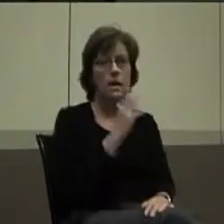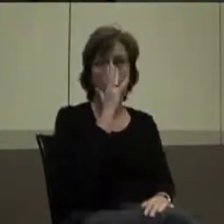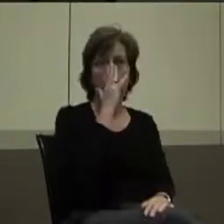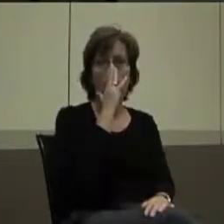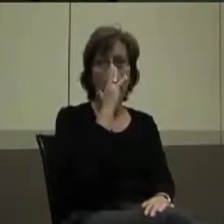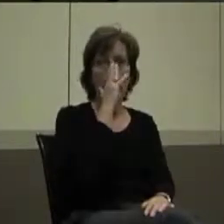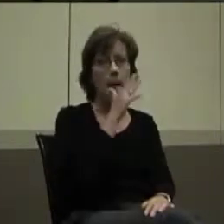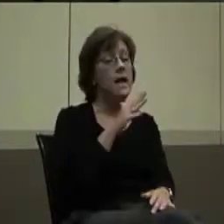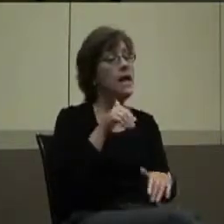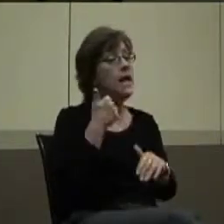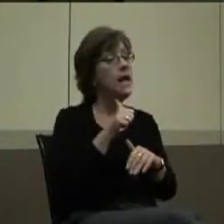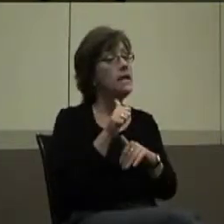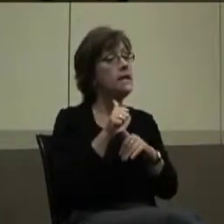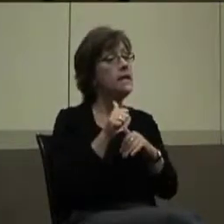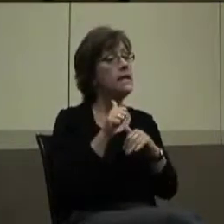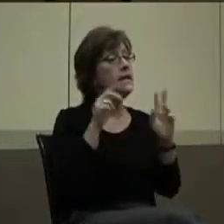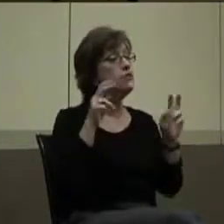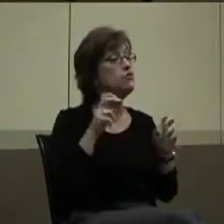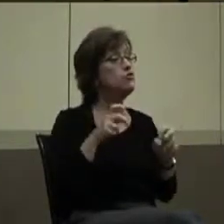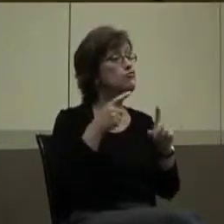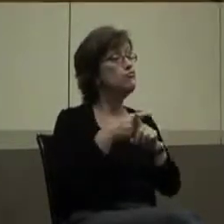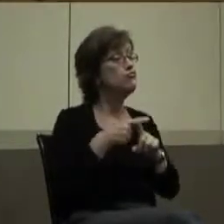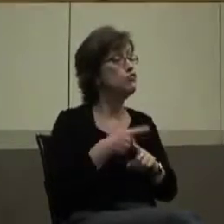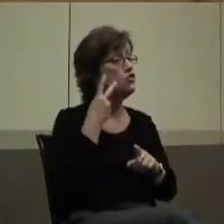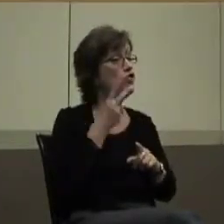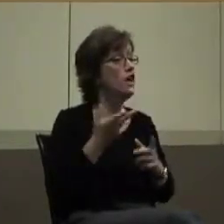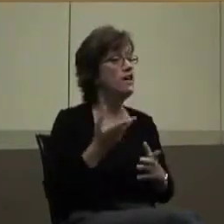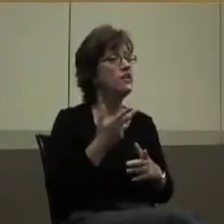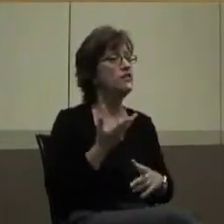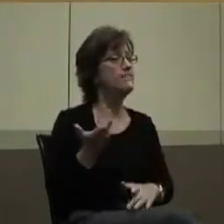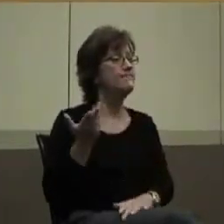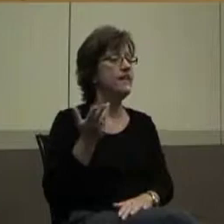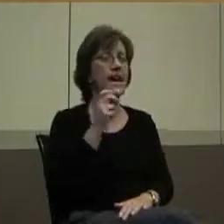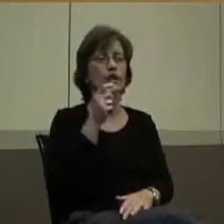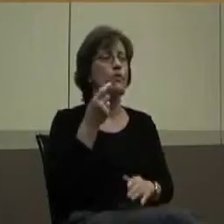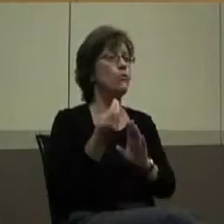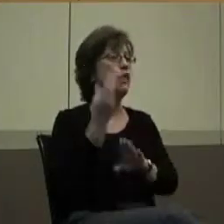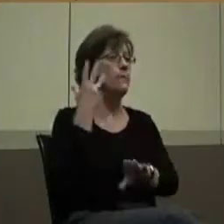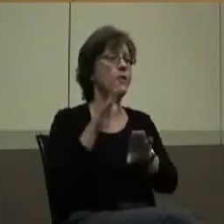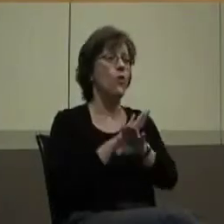Any issues you saw here? I don't have the whole form up.